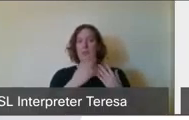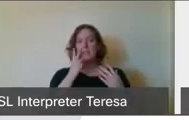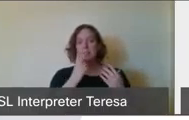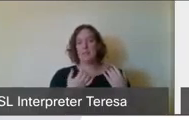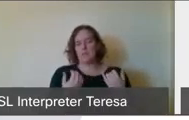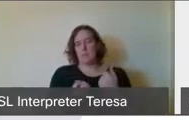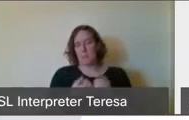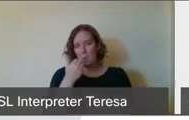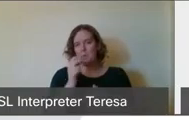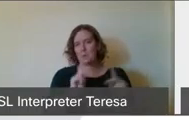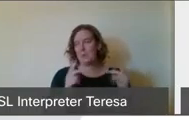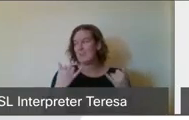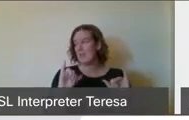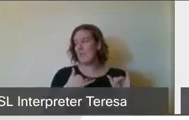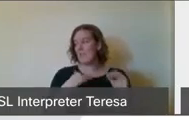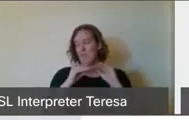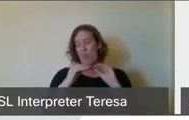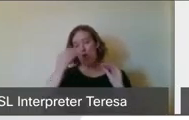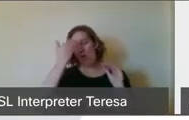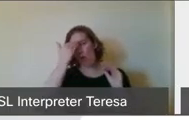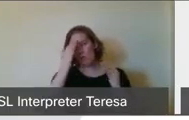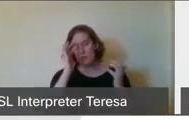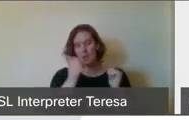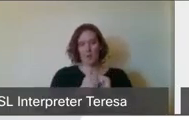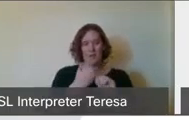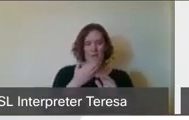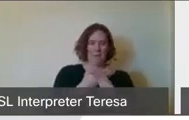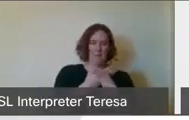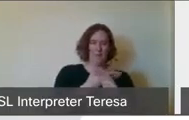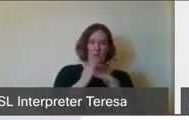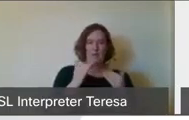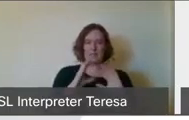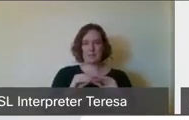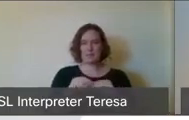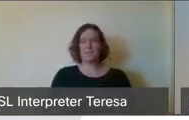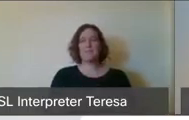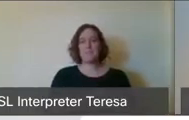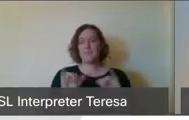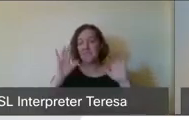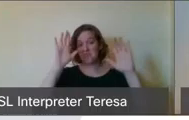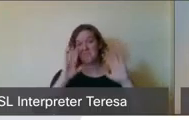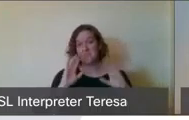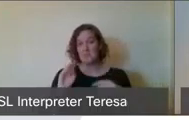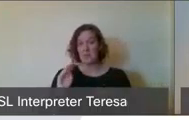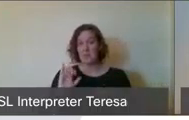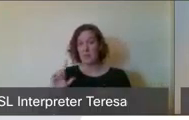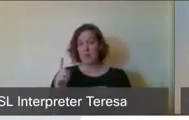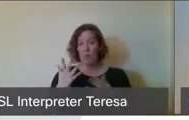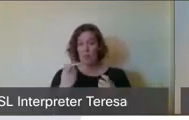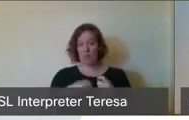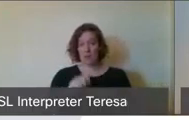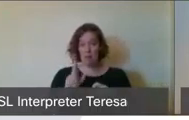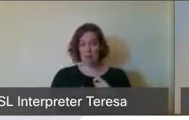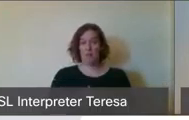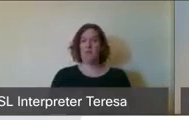feel more knowledgeable than they did at the beginning of the session to perform that job successfully. So that's great. Michael, you want to wrap it up?